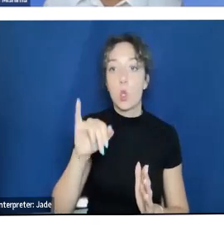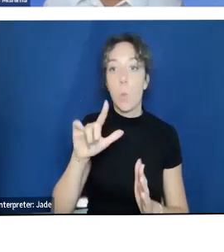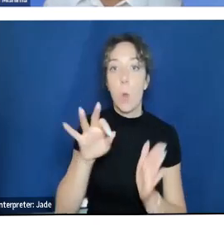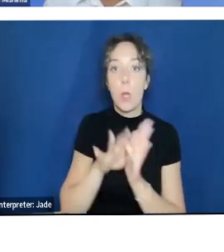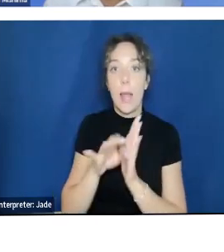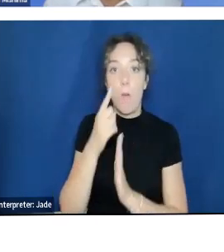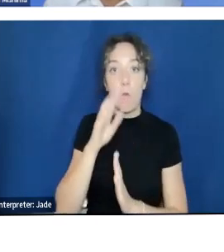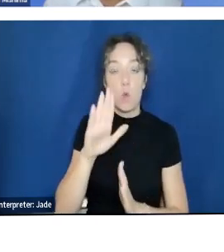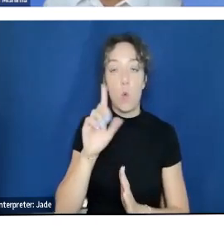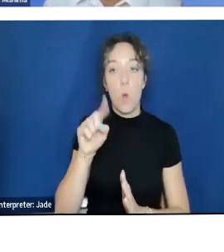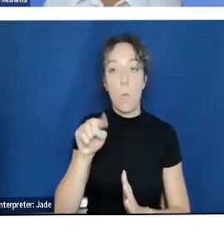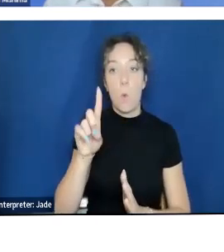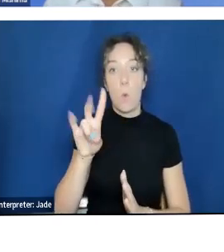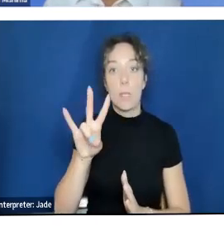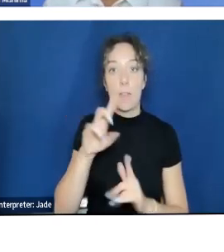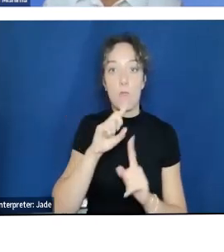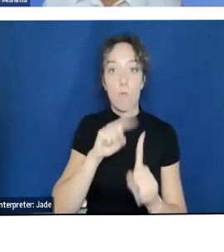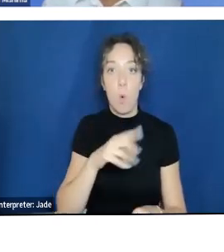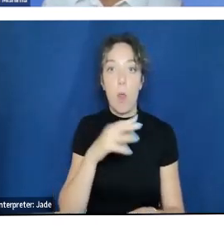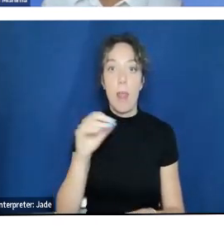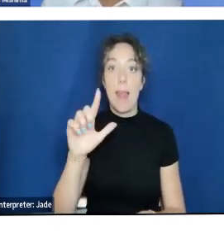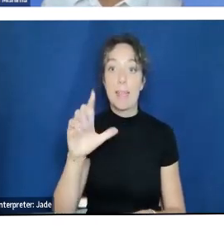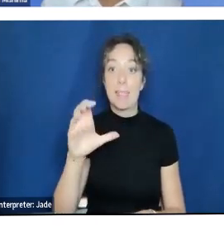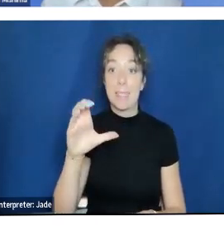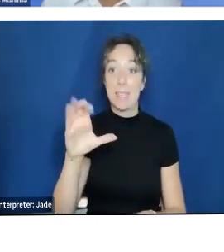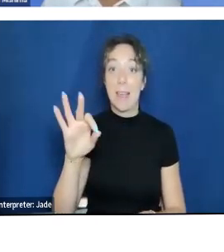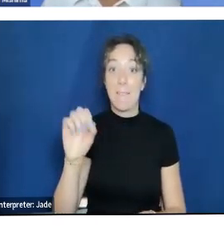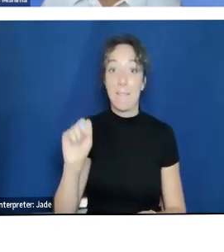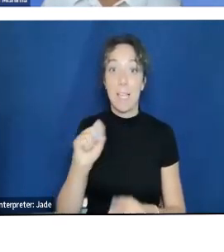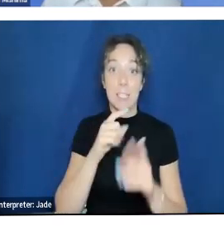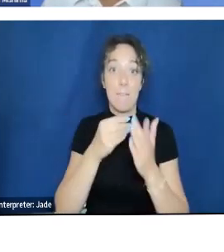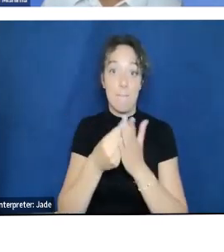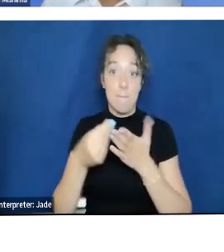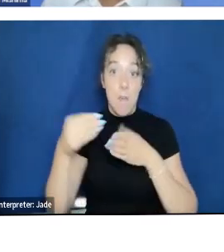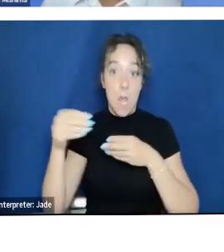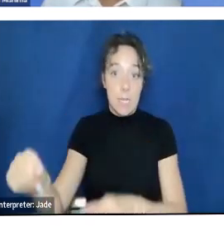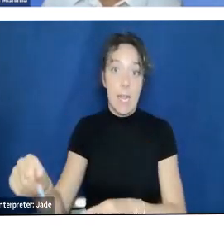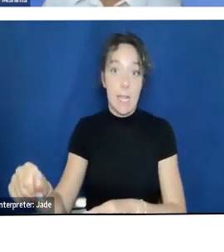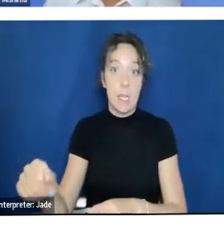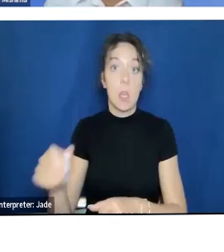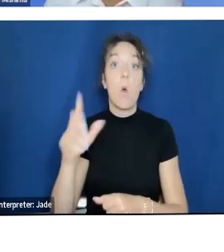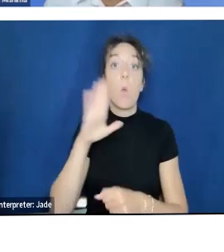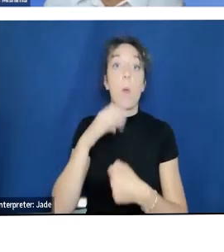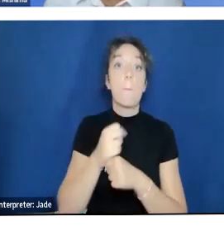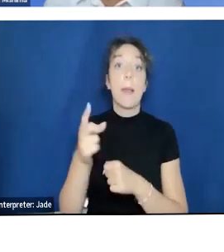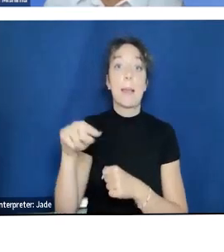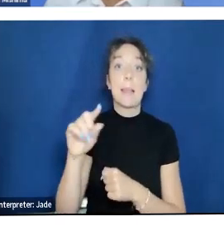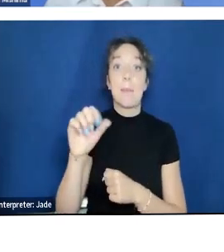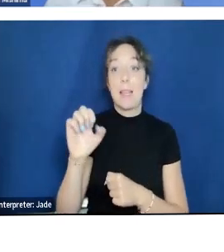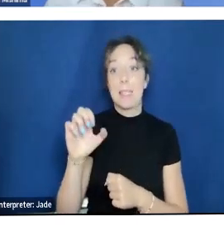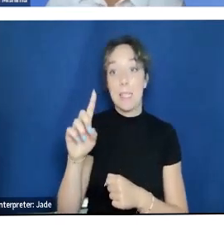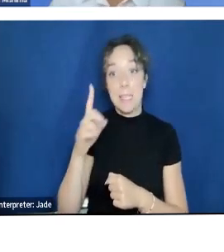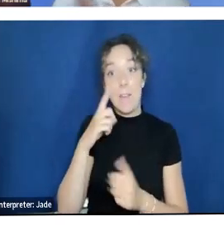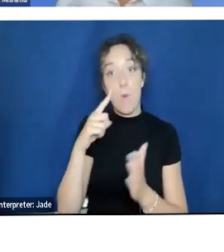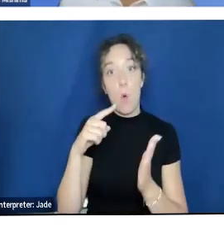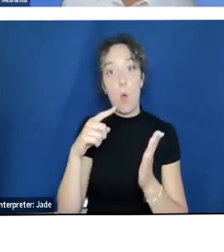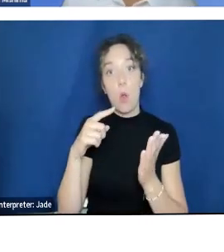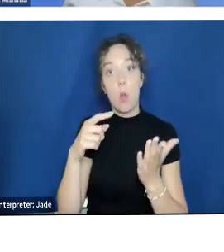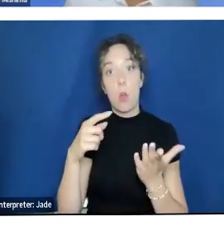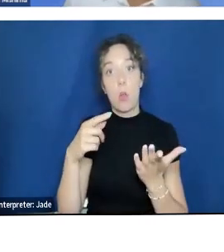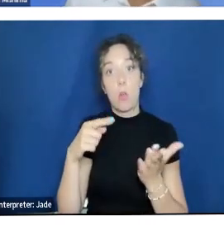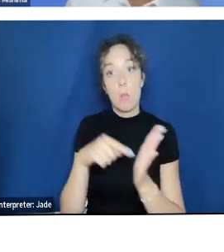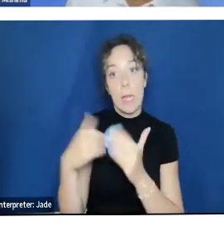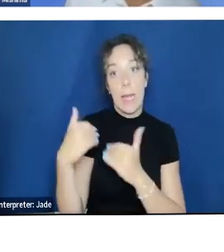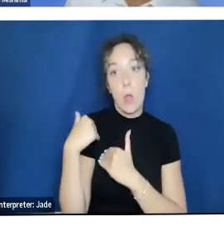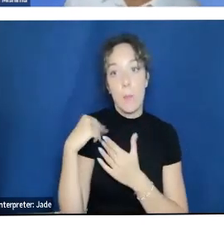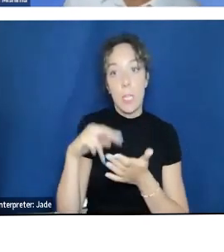the LCFF funding. They also will make them, SED for accountability purposes. So keep doing